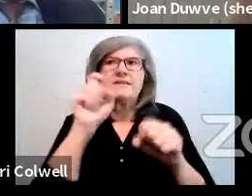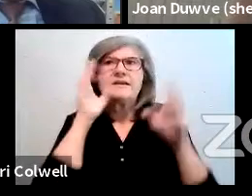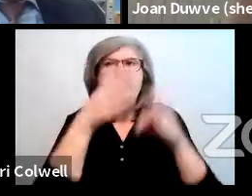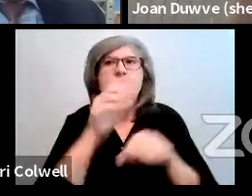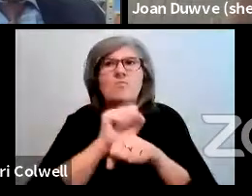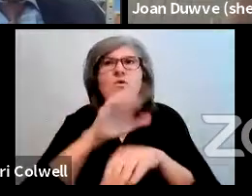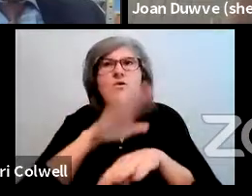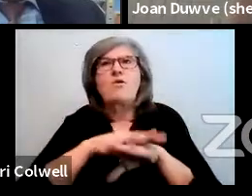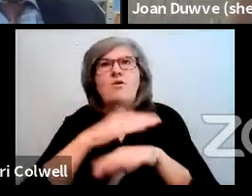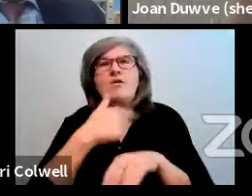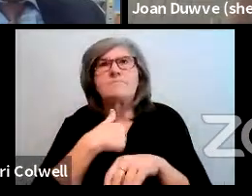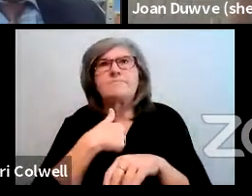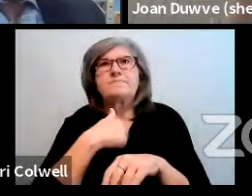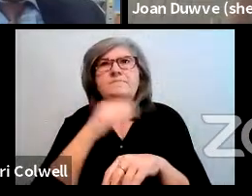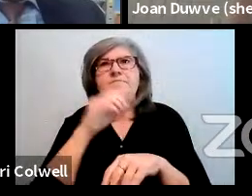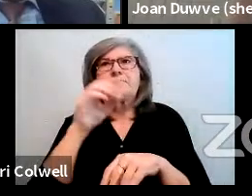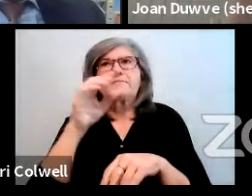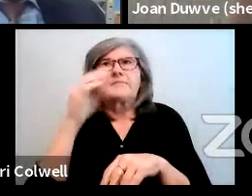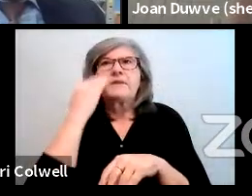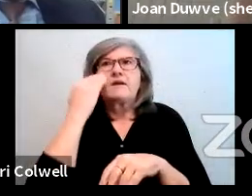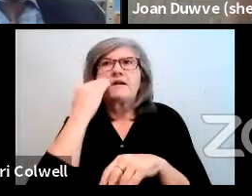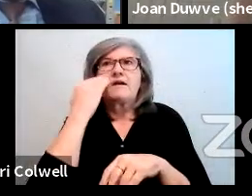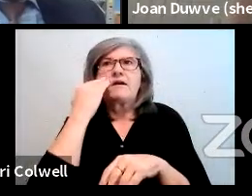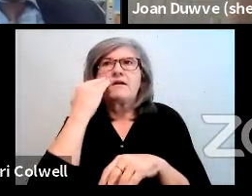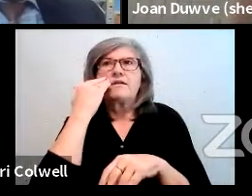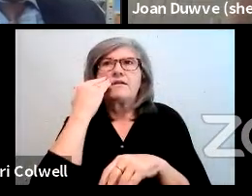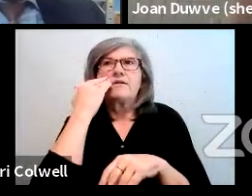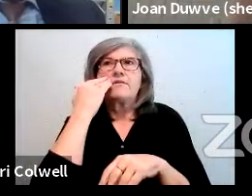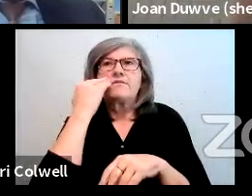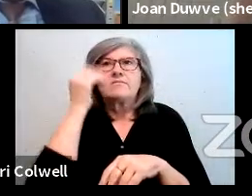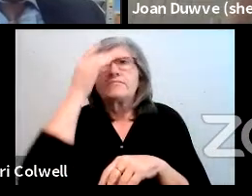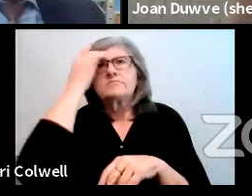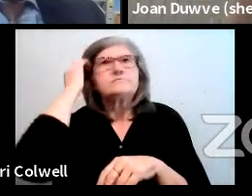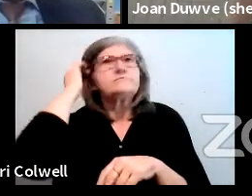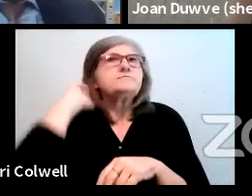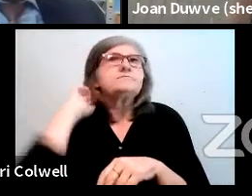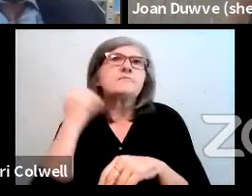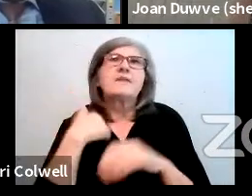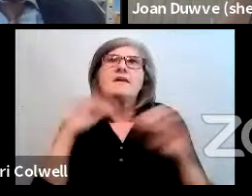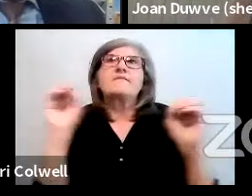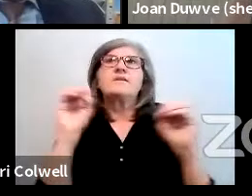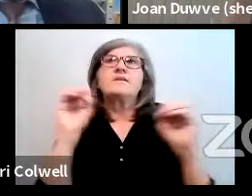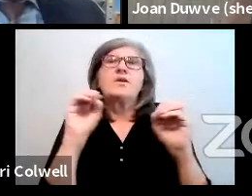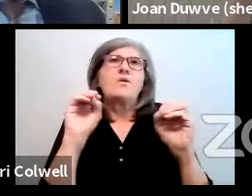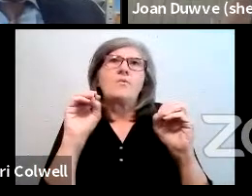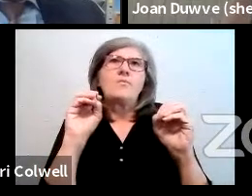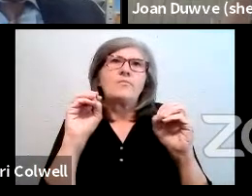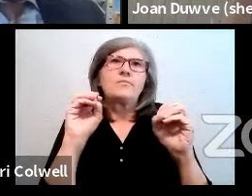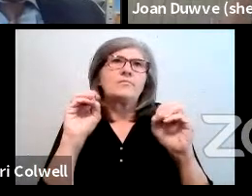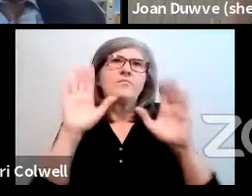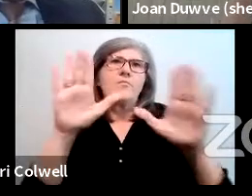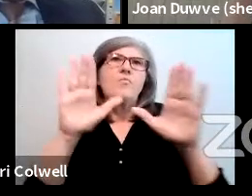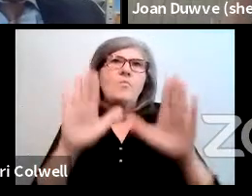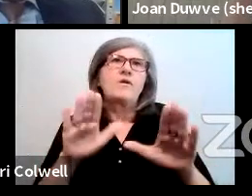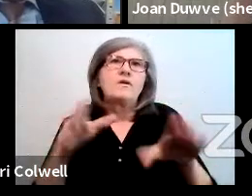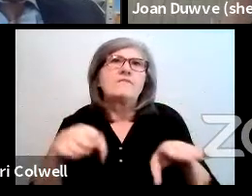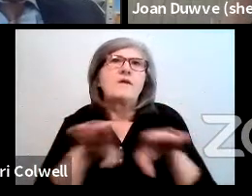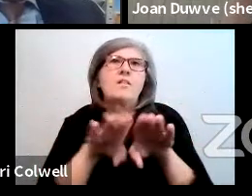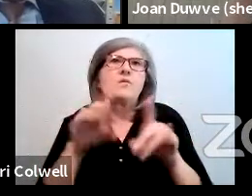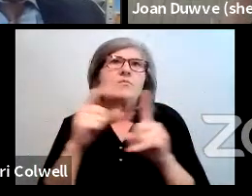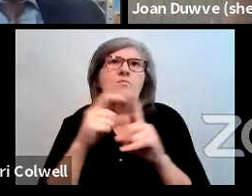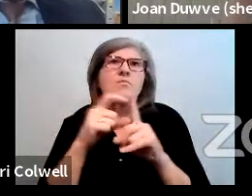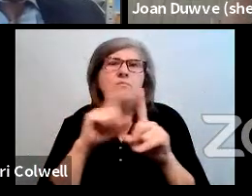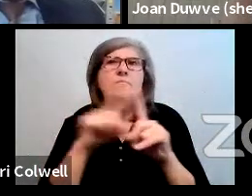So I know I don't have any great closing words, but